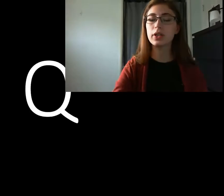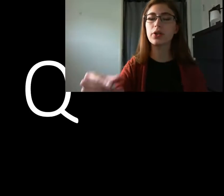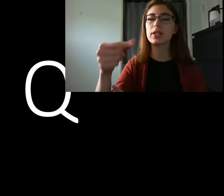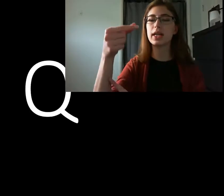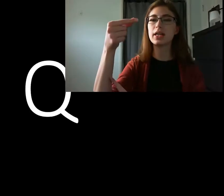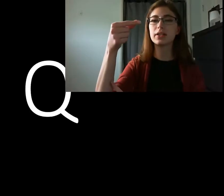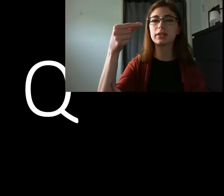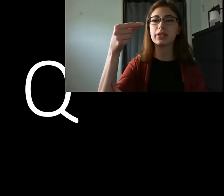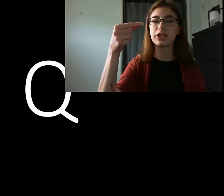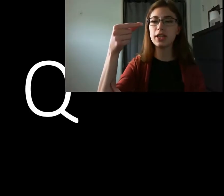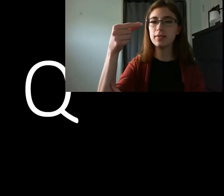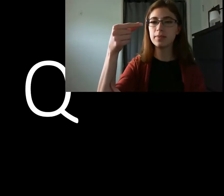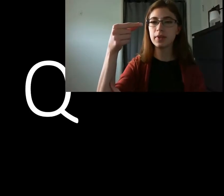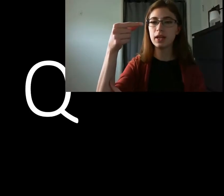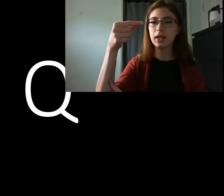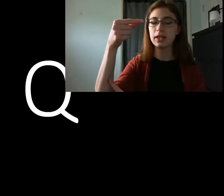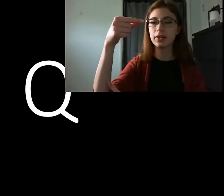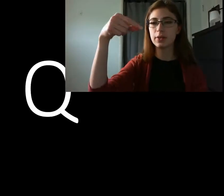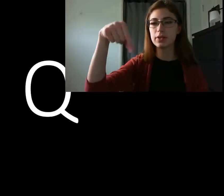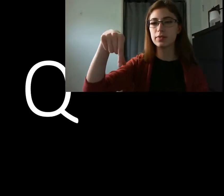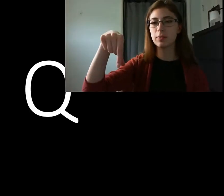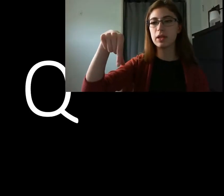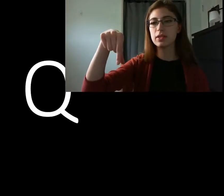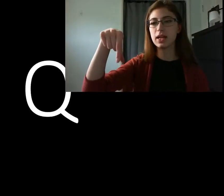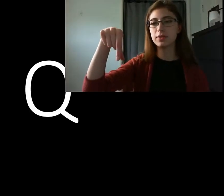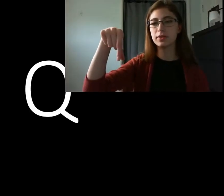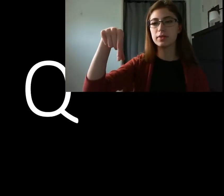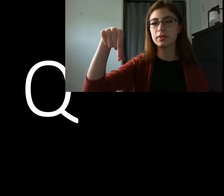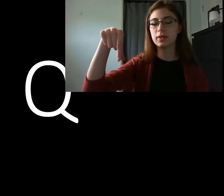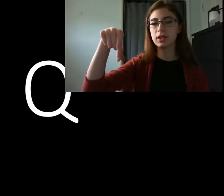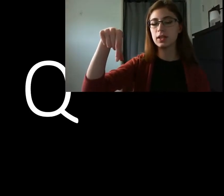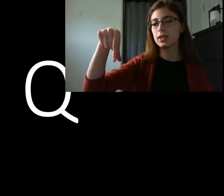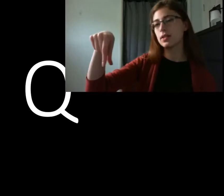Q, you're going to take the letter G, and you're going to flip it down.